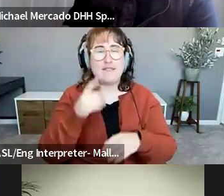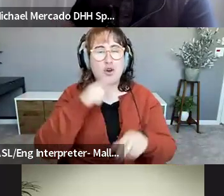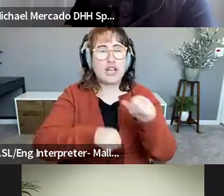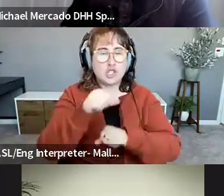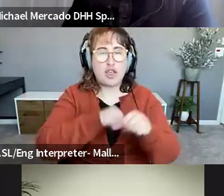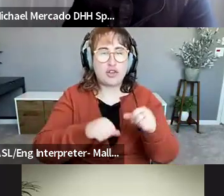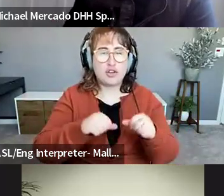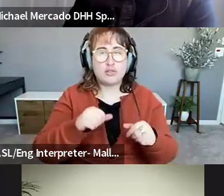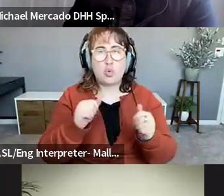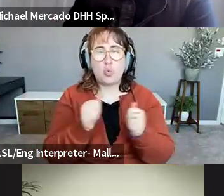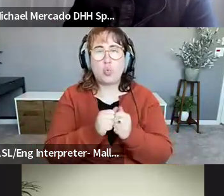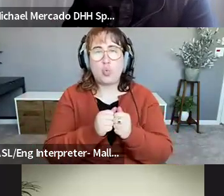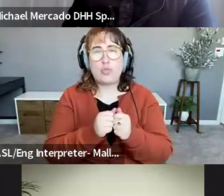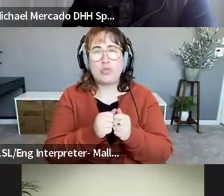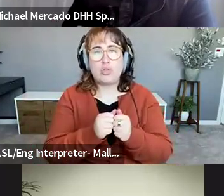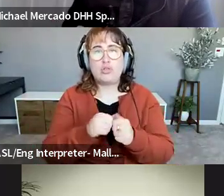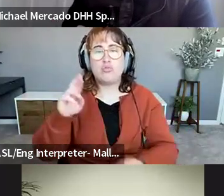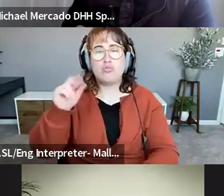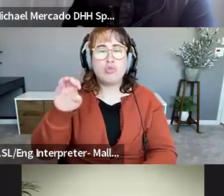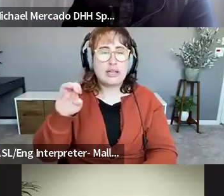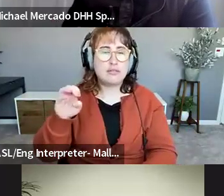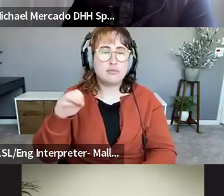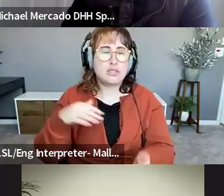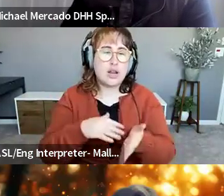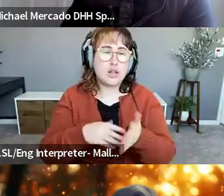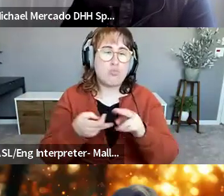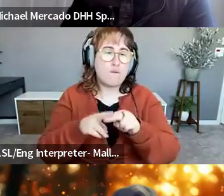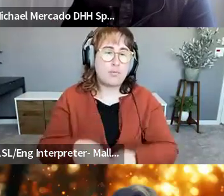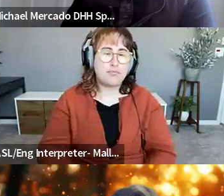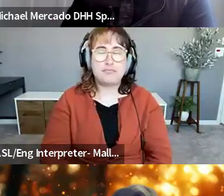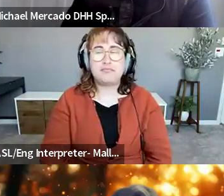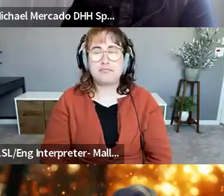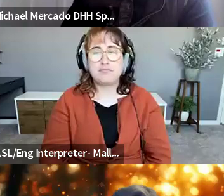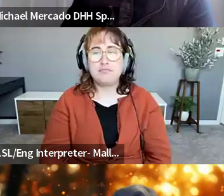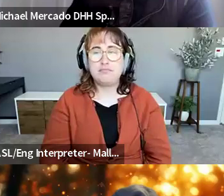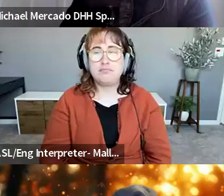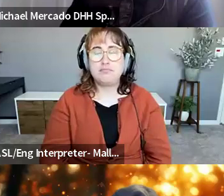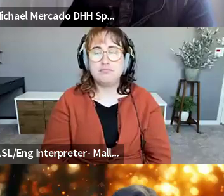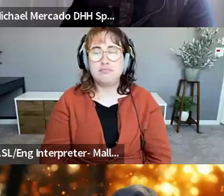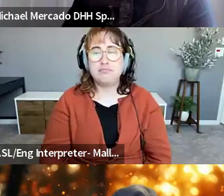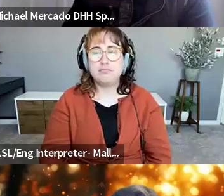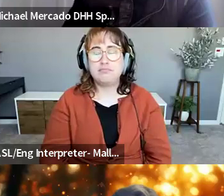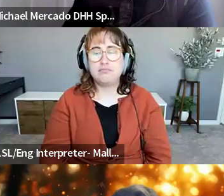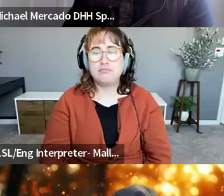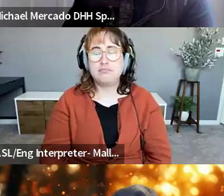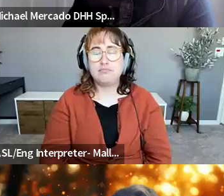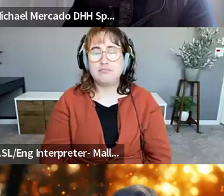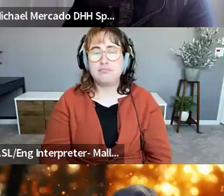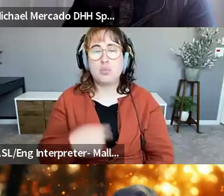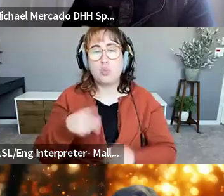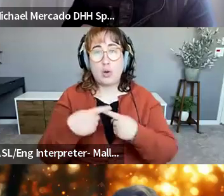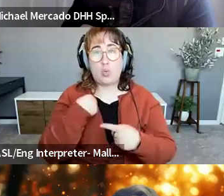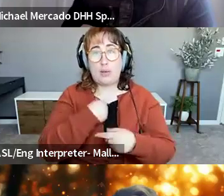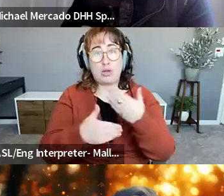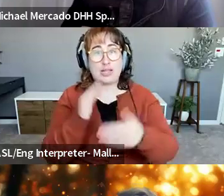during during the rate study reform. So when we processed our